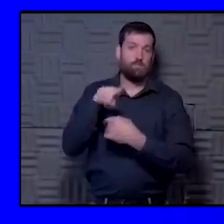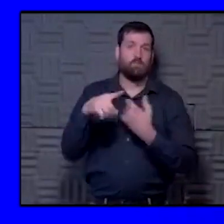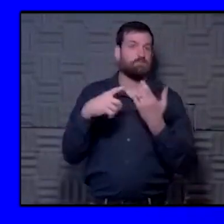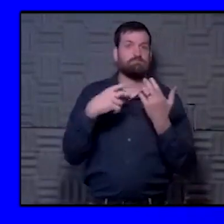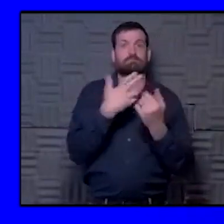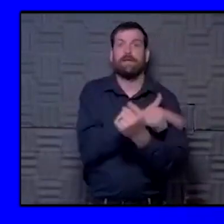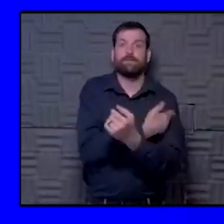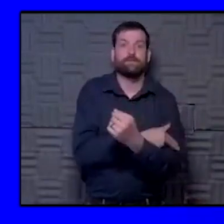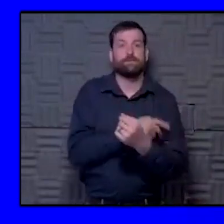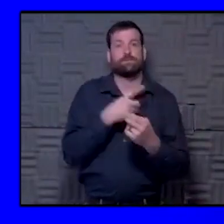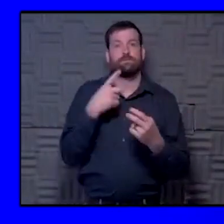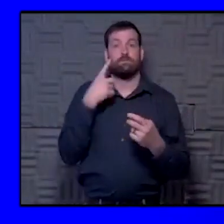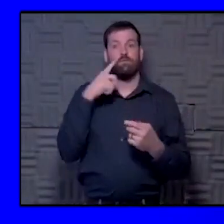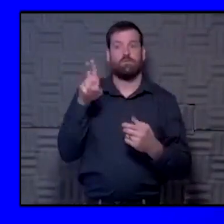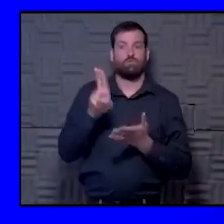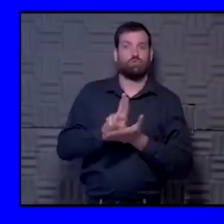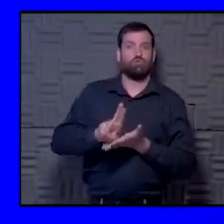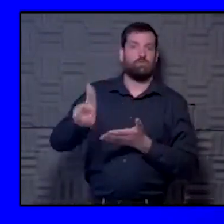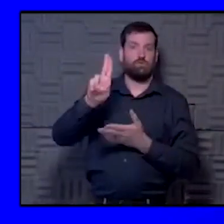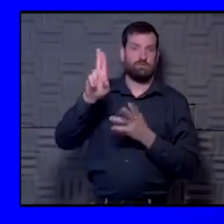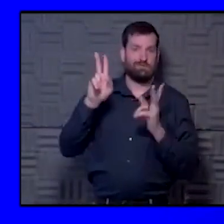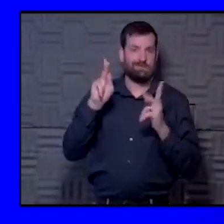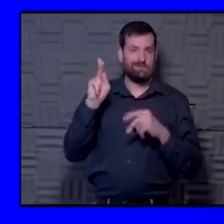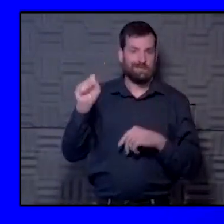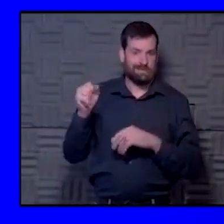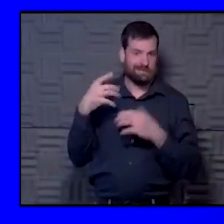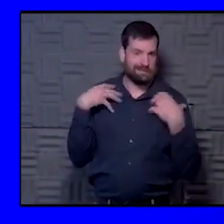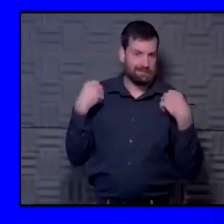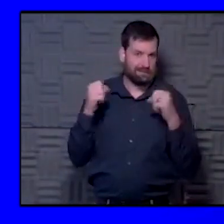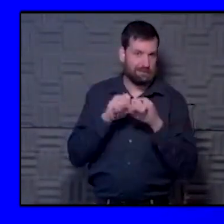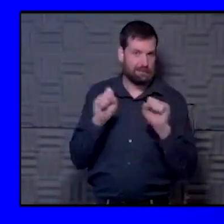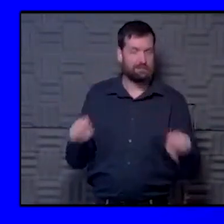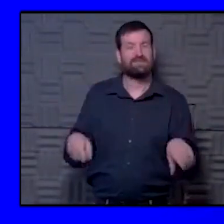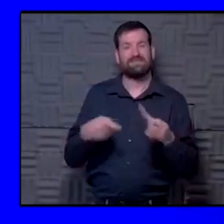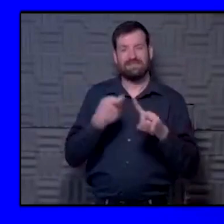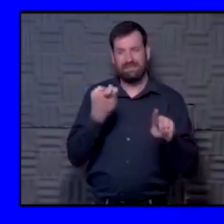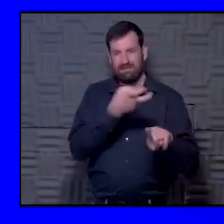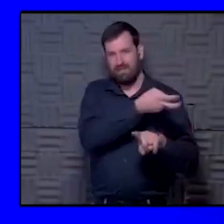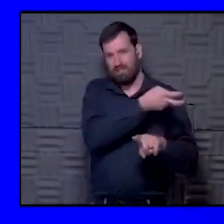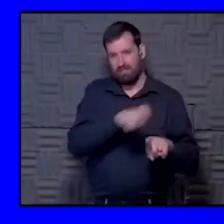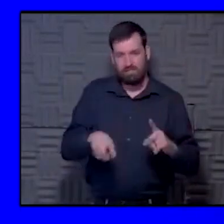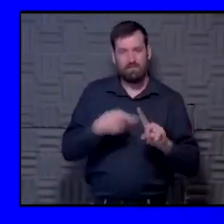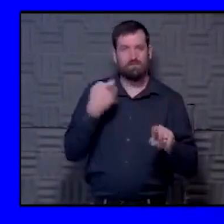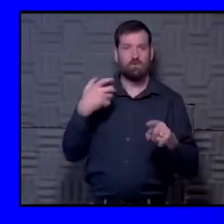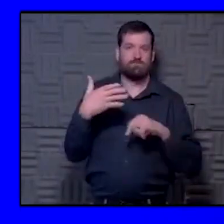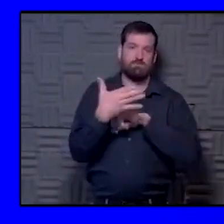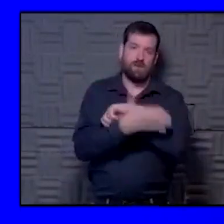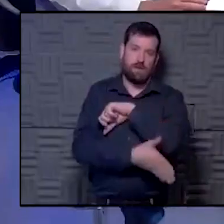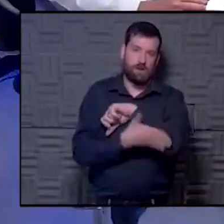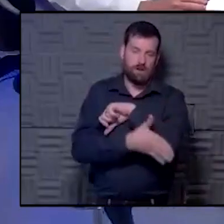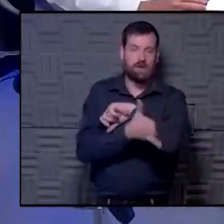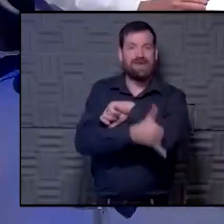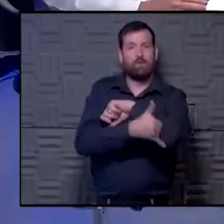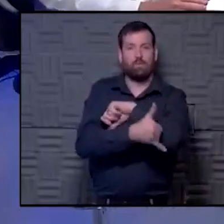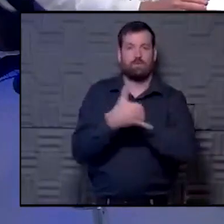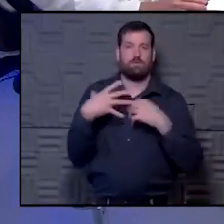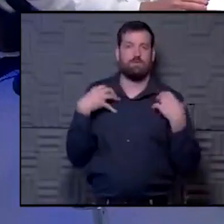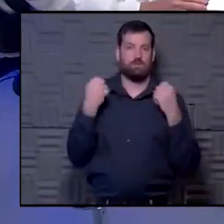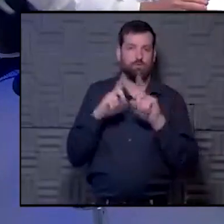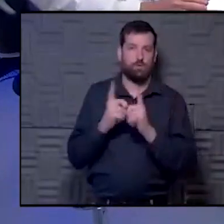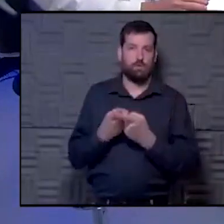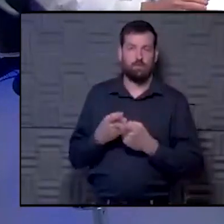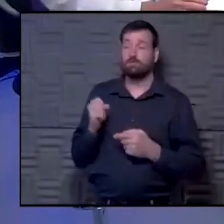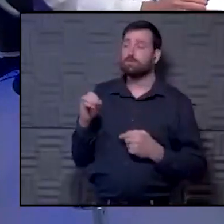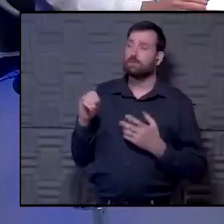say for University of Kansas Health System, are still coming through the health departments, the county health departments. Yeah, and so the question for us is one